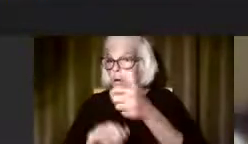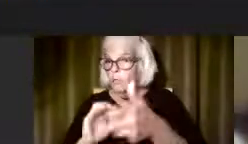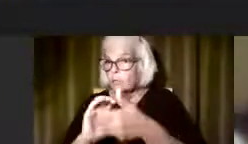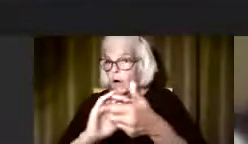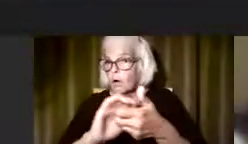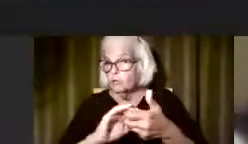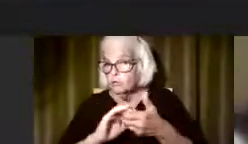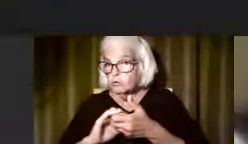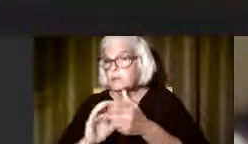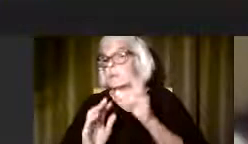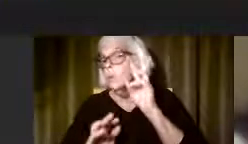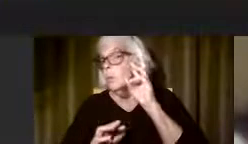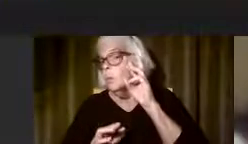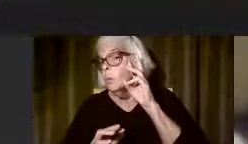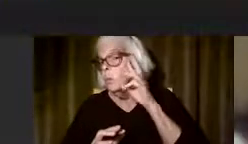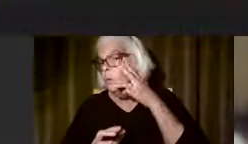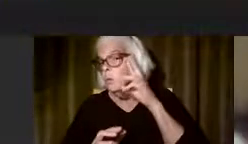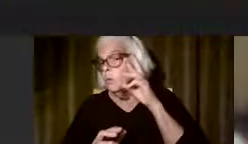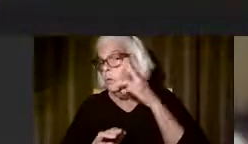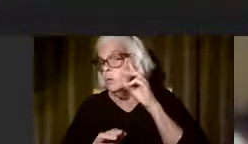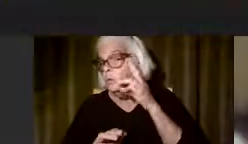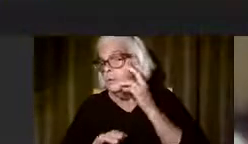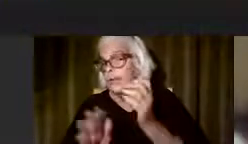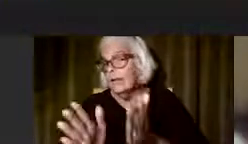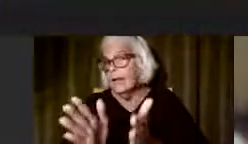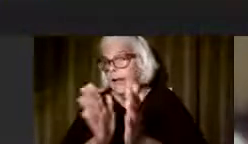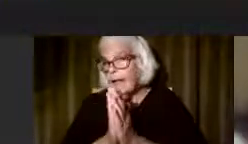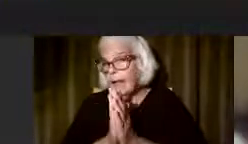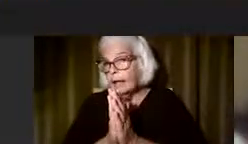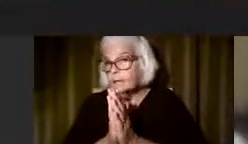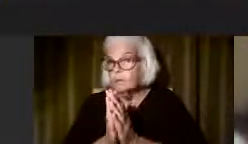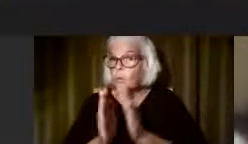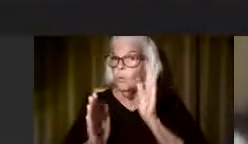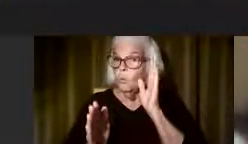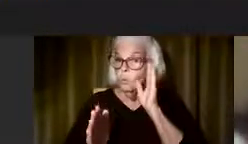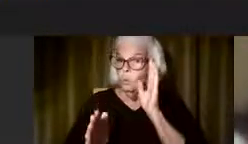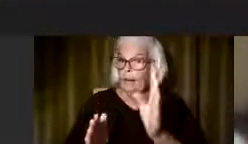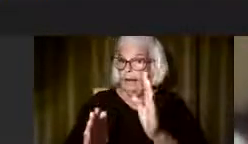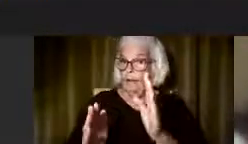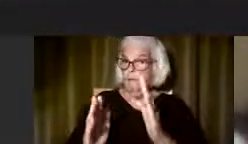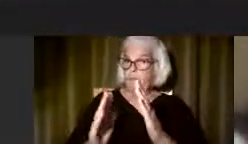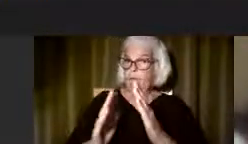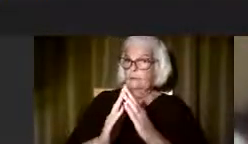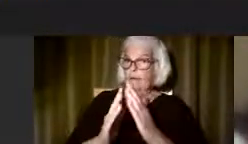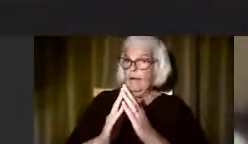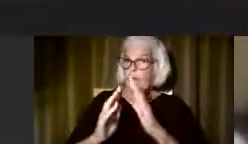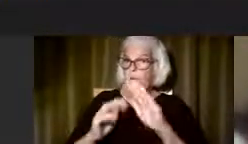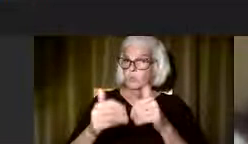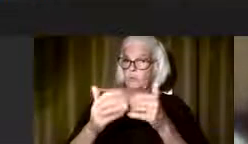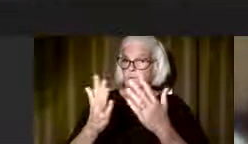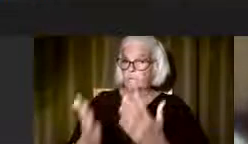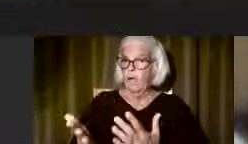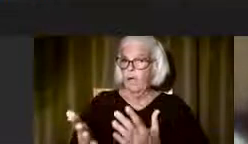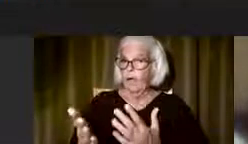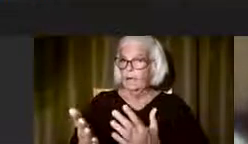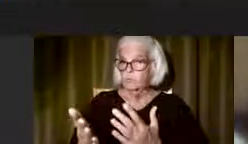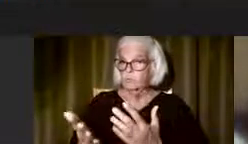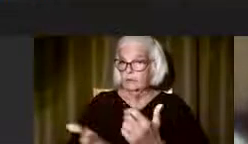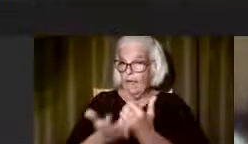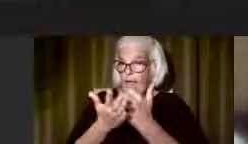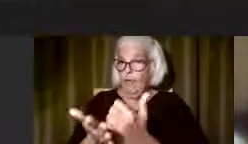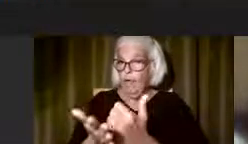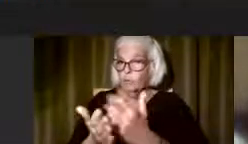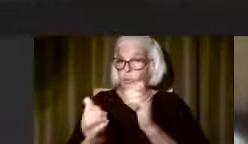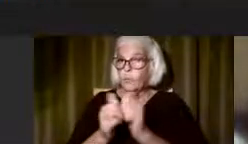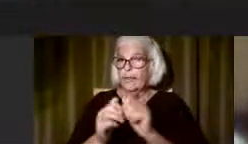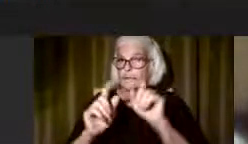with having municipal partners distribute test kits, will you be in touch with them directly? Is there venues that they